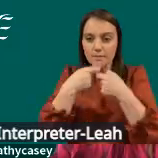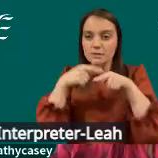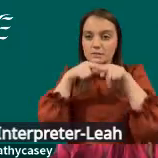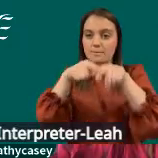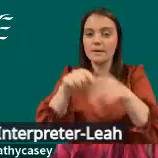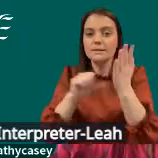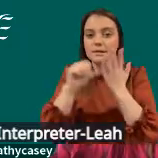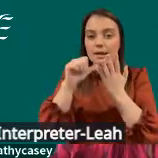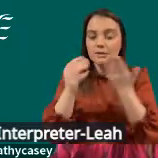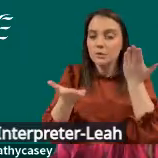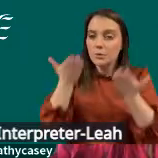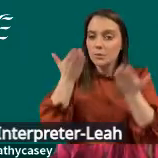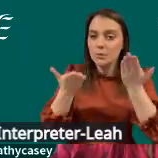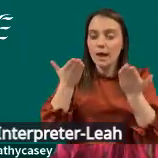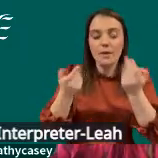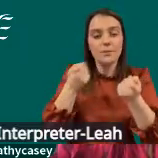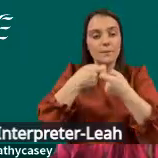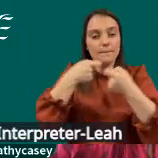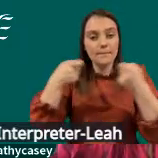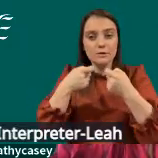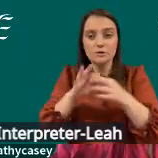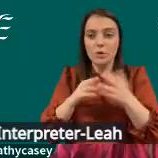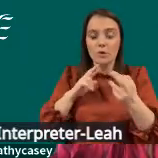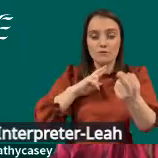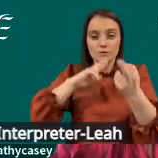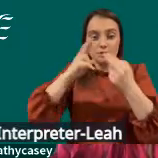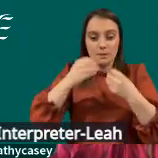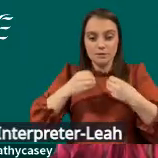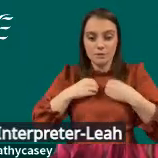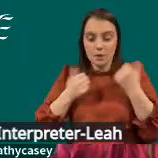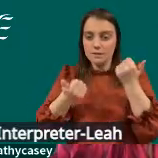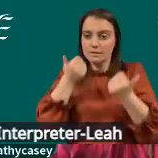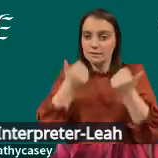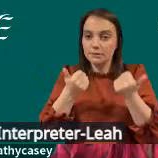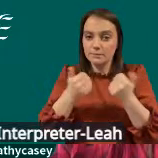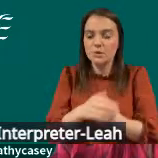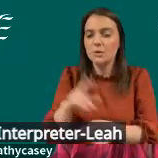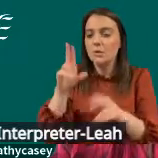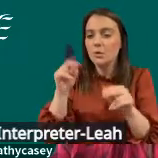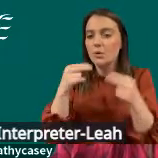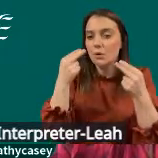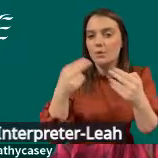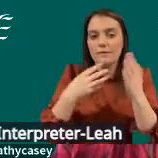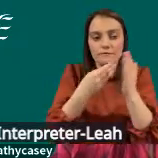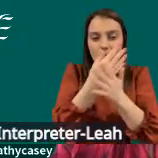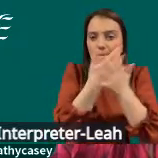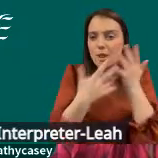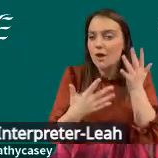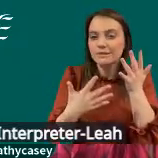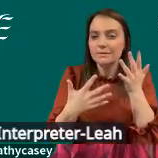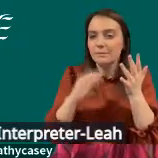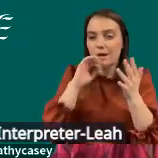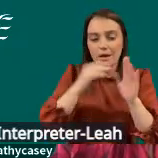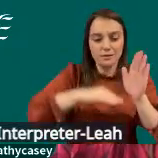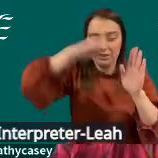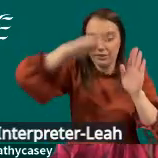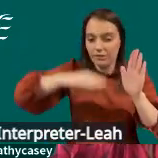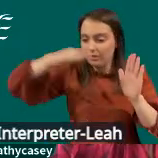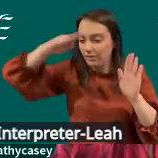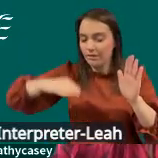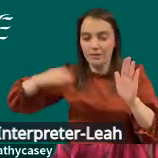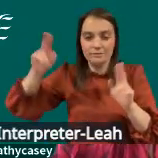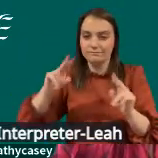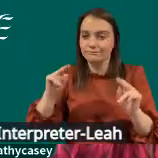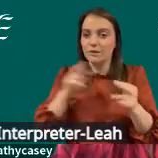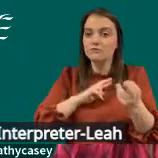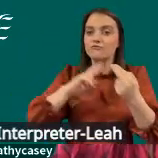response of our symptoms to the treatment. There is no point in doing bloods, they fluctuate so much, so it's really our response of